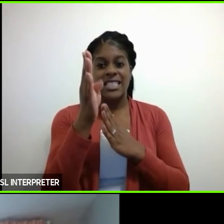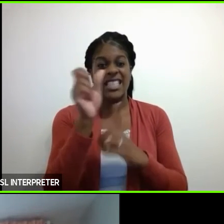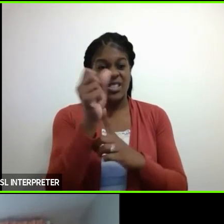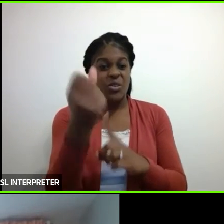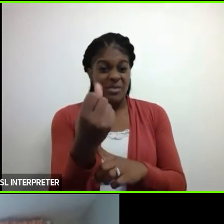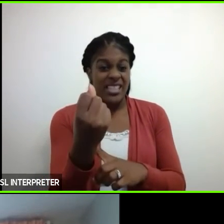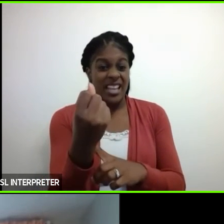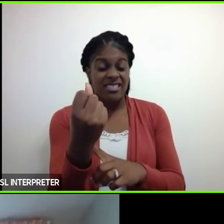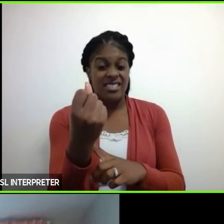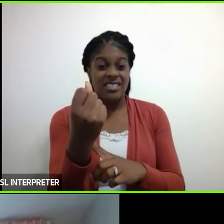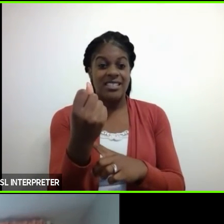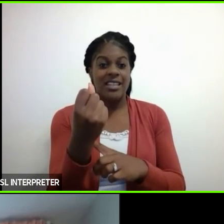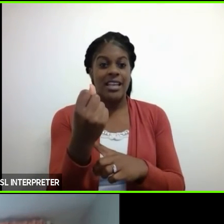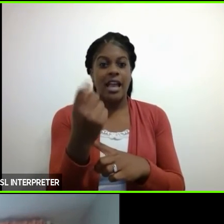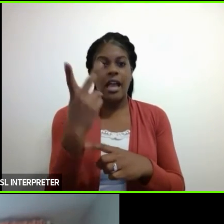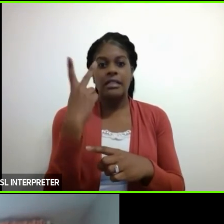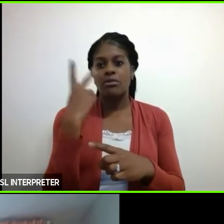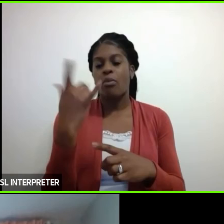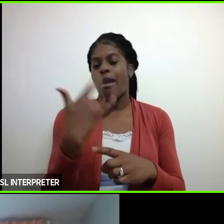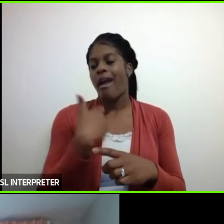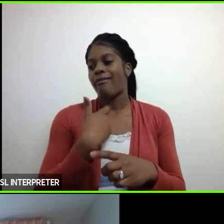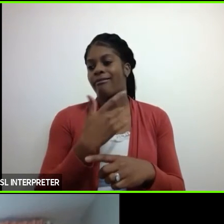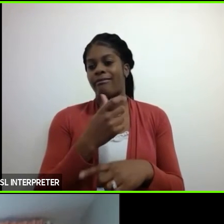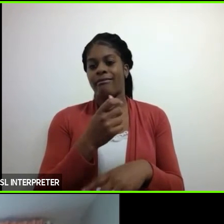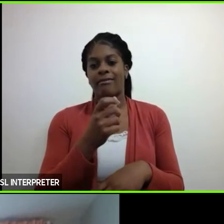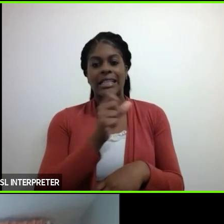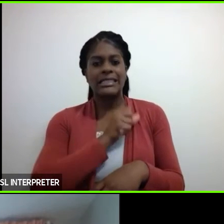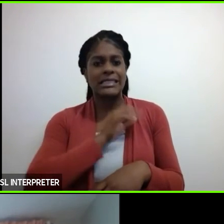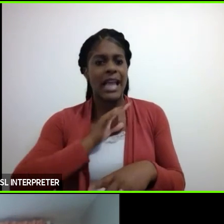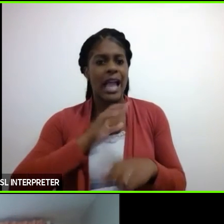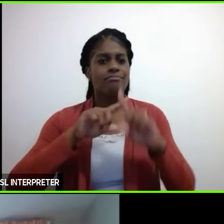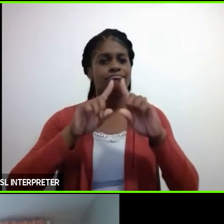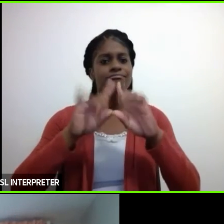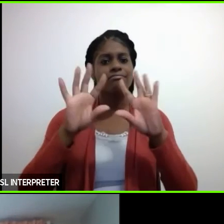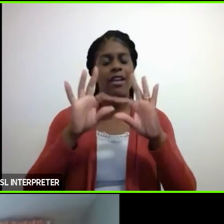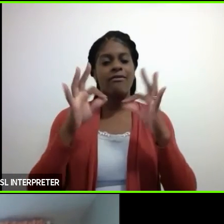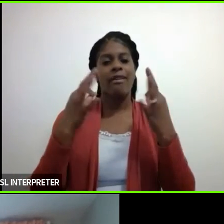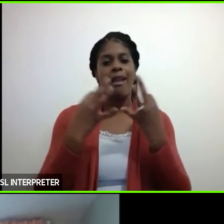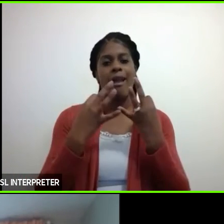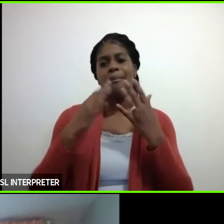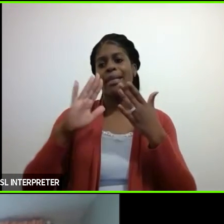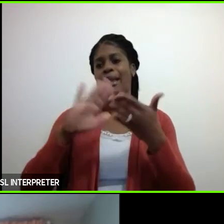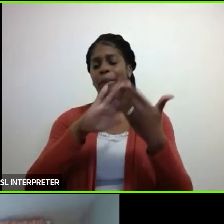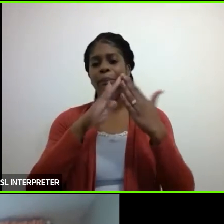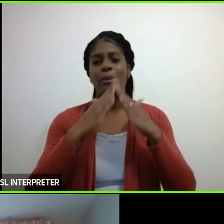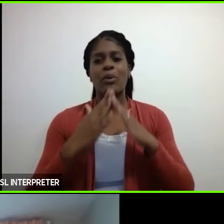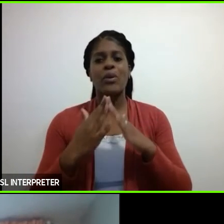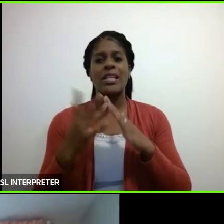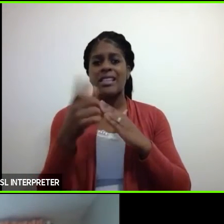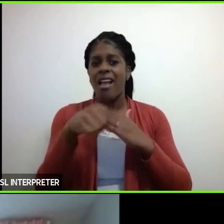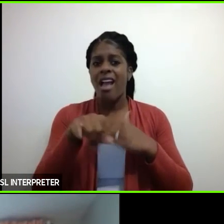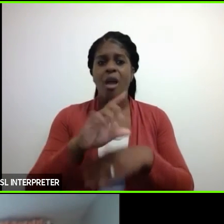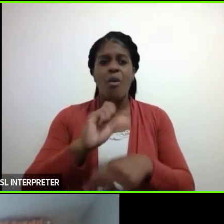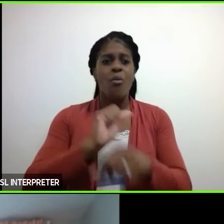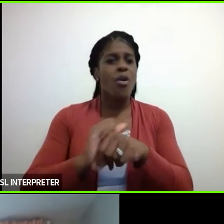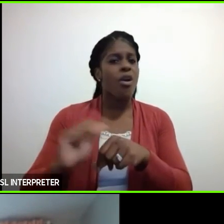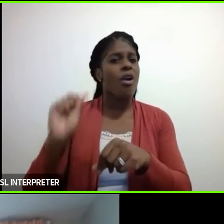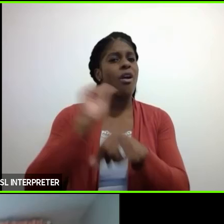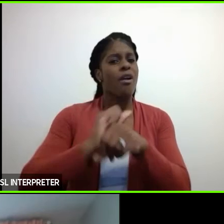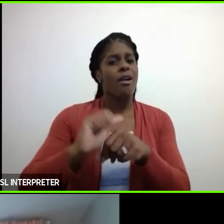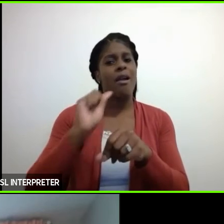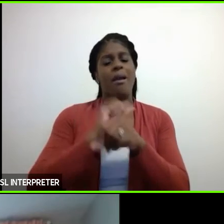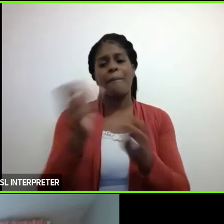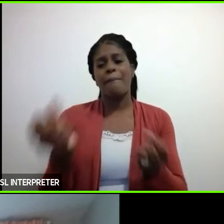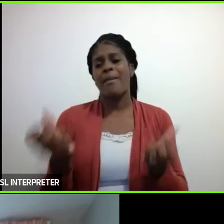that we've had staff and families and community members working countless hours